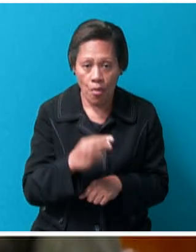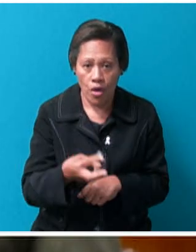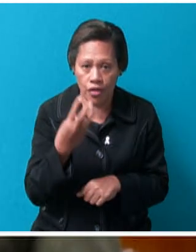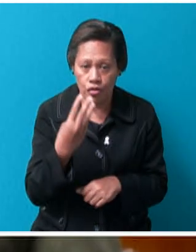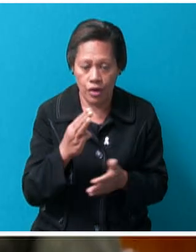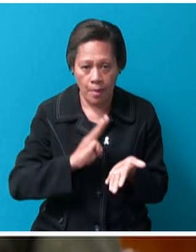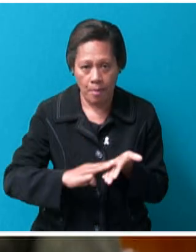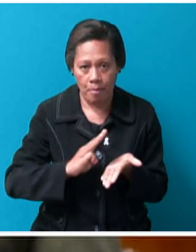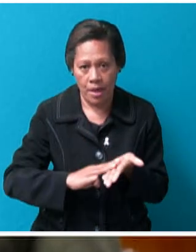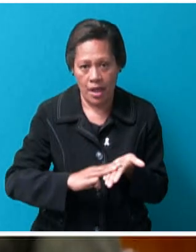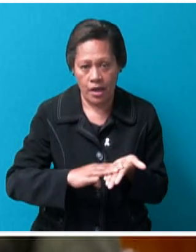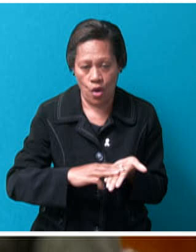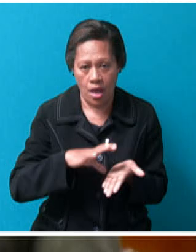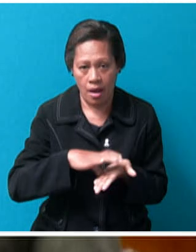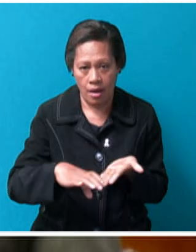million.